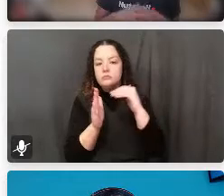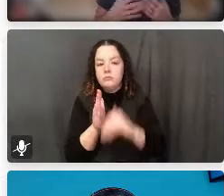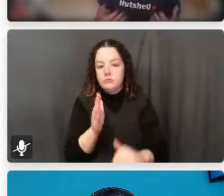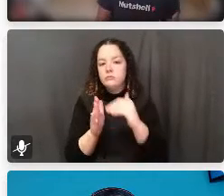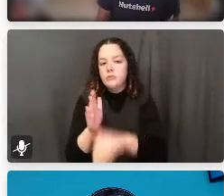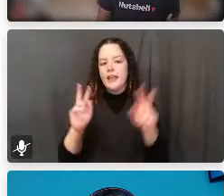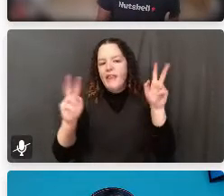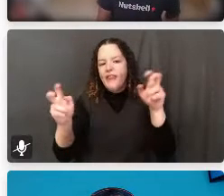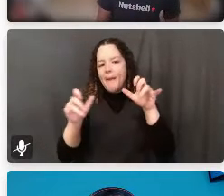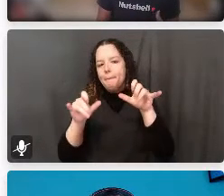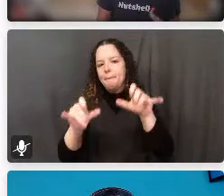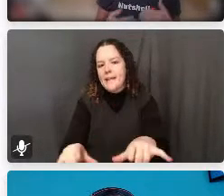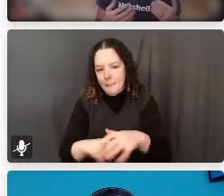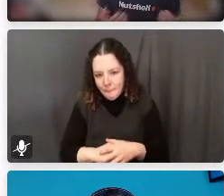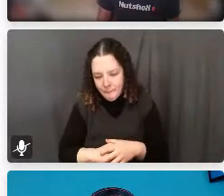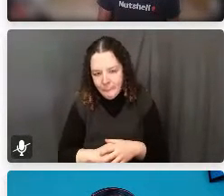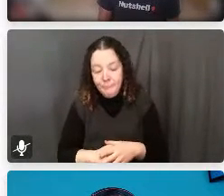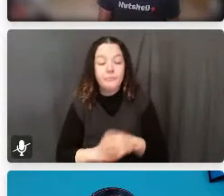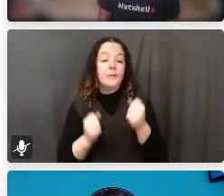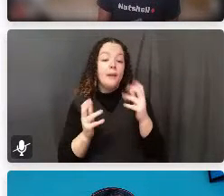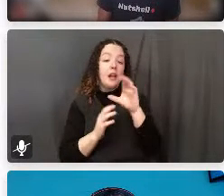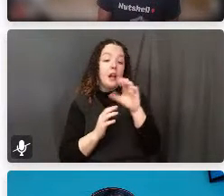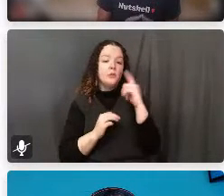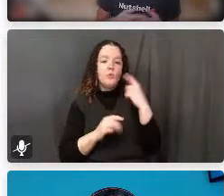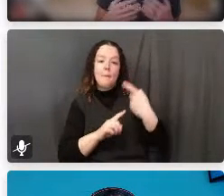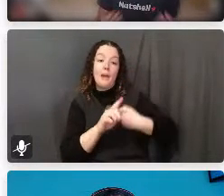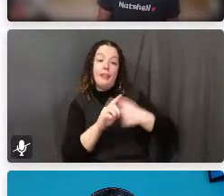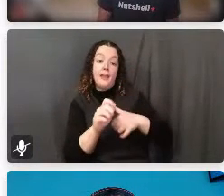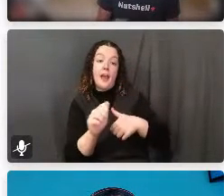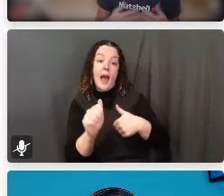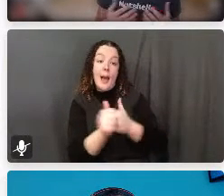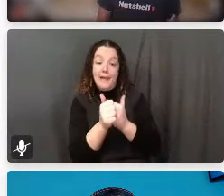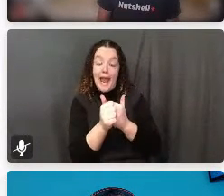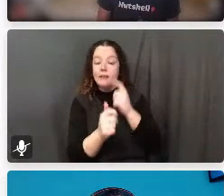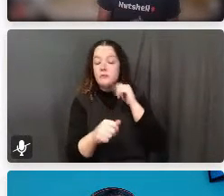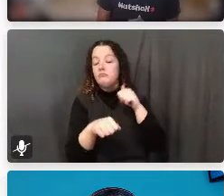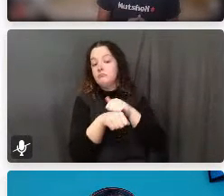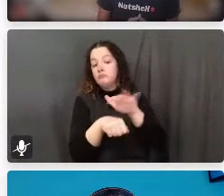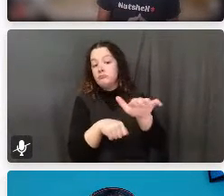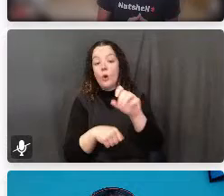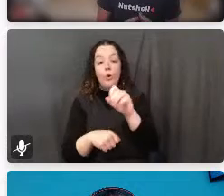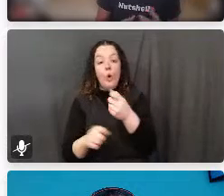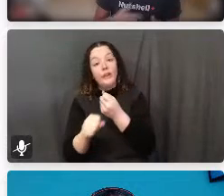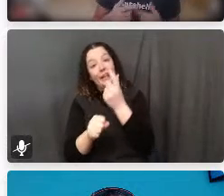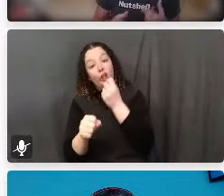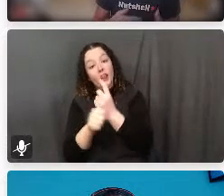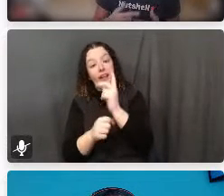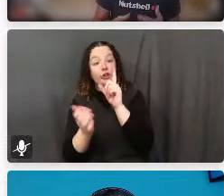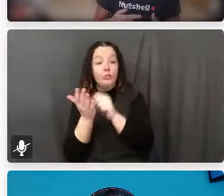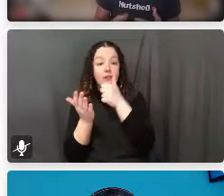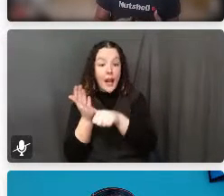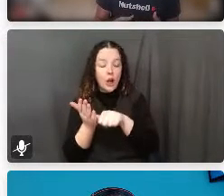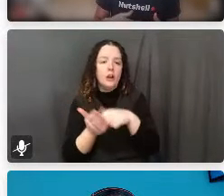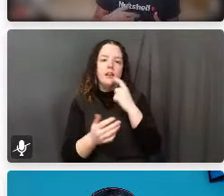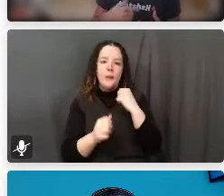know a lot of companies will send out just a monthly update newsletter or maybe a yearly year in review type of newsletter that they want to always